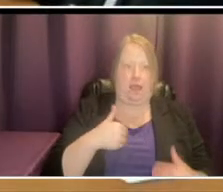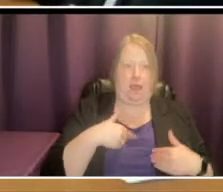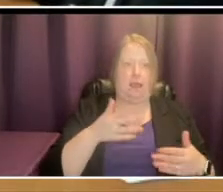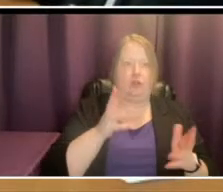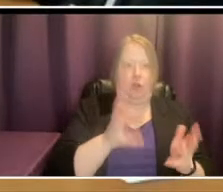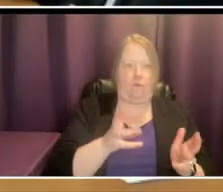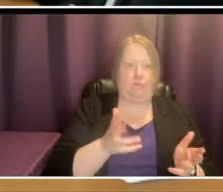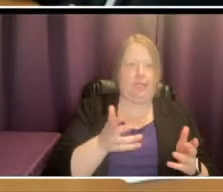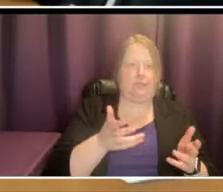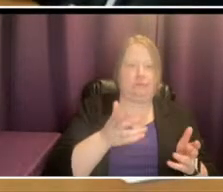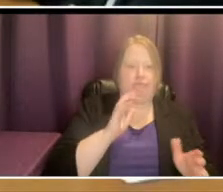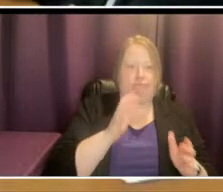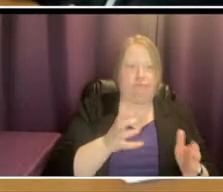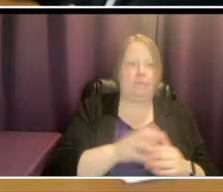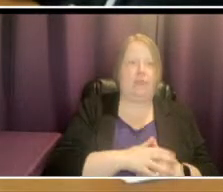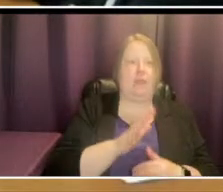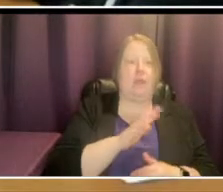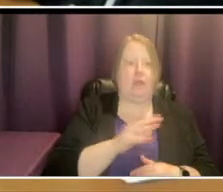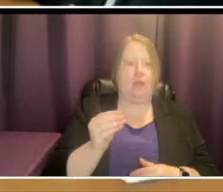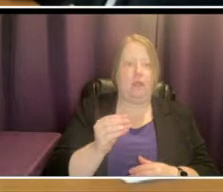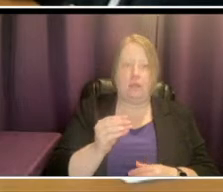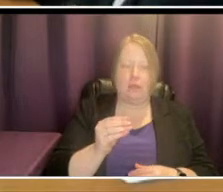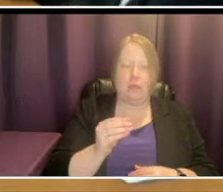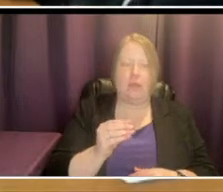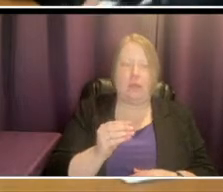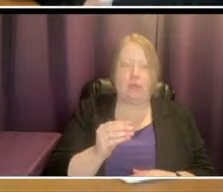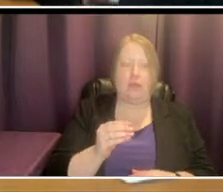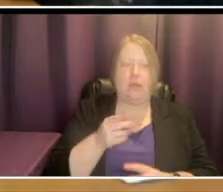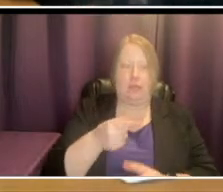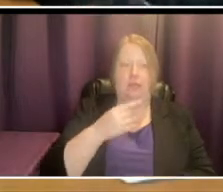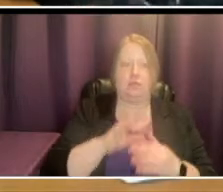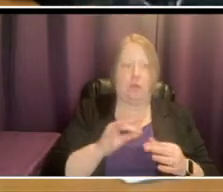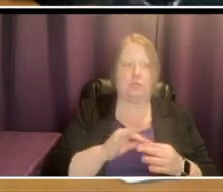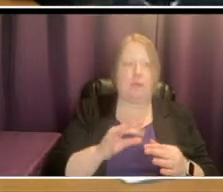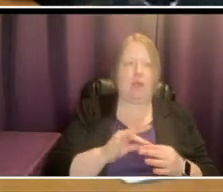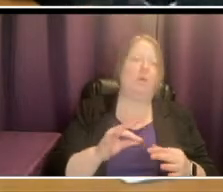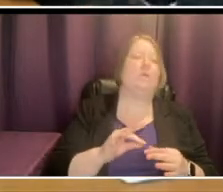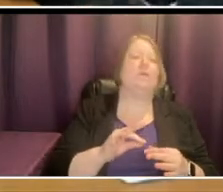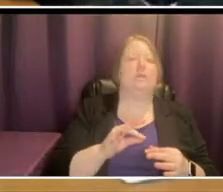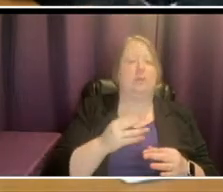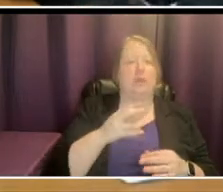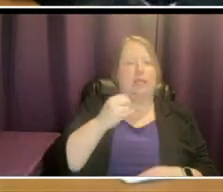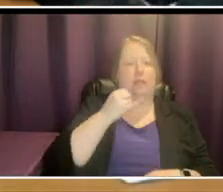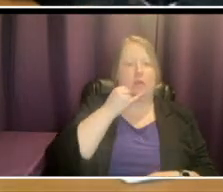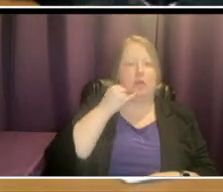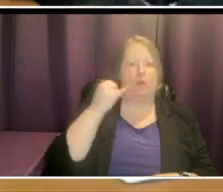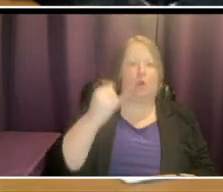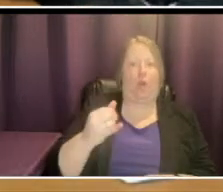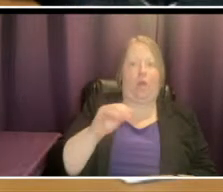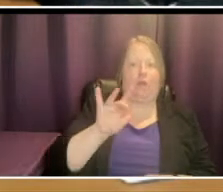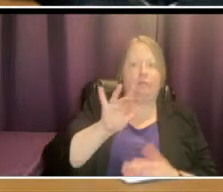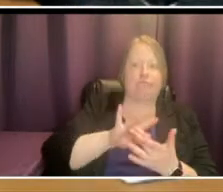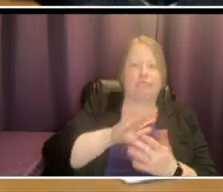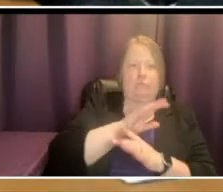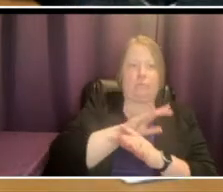had, the conversation she had retold about how he called and asked the president to get them to stop, and the president told him something along the lines